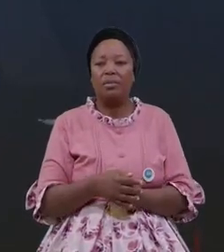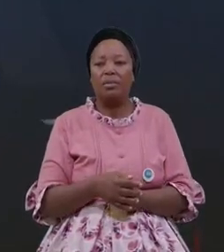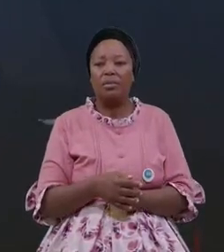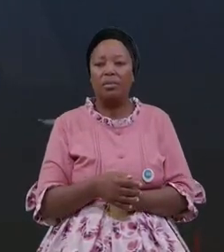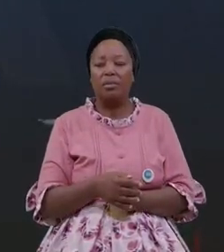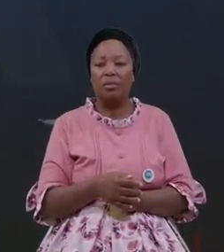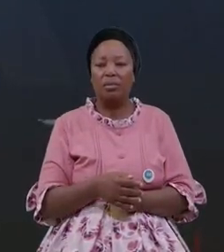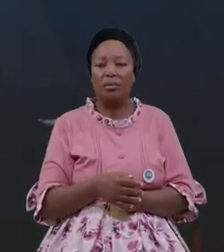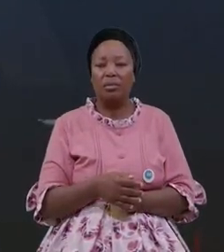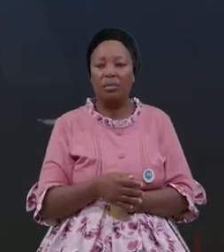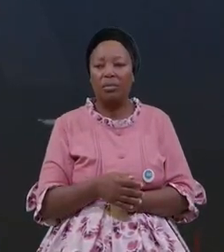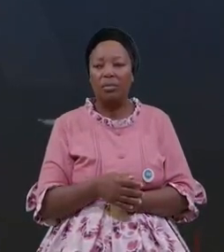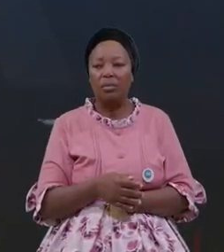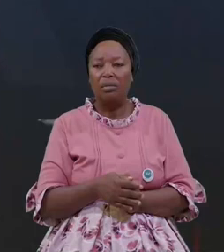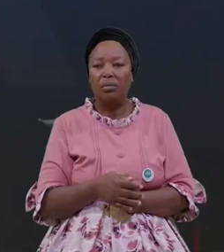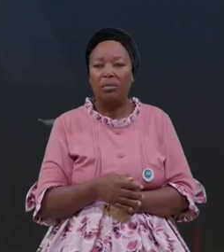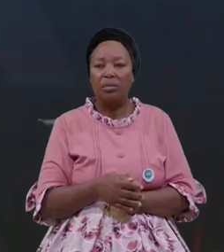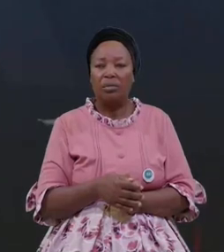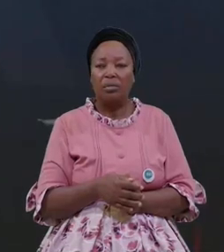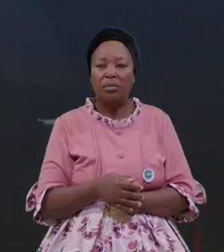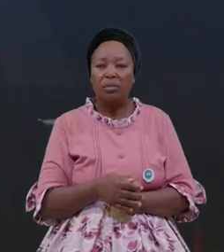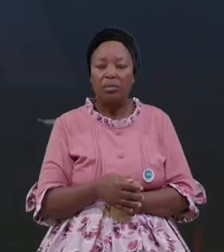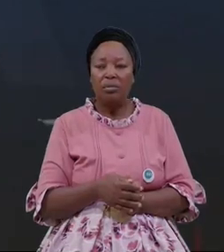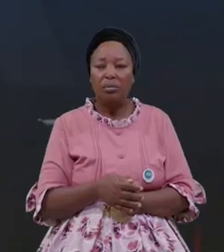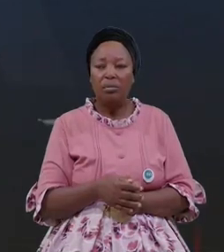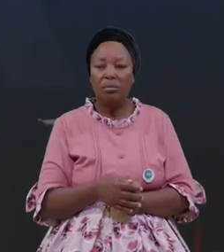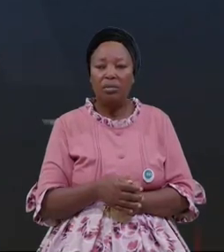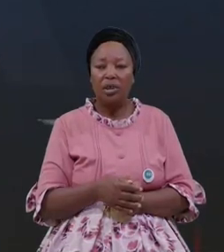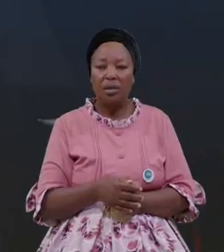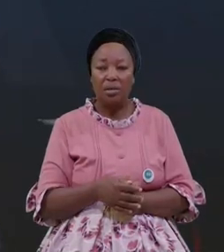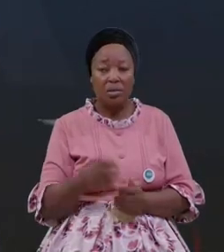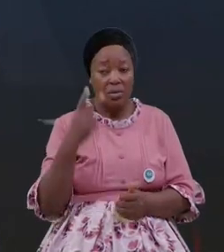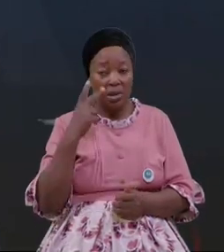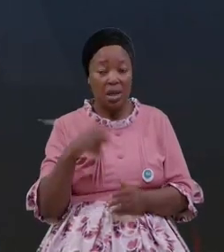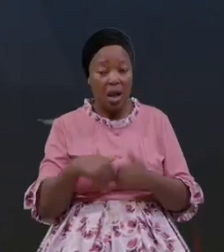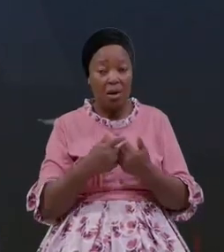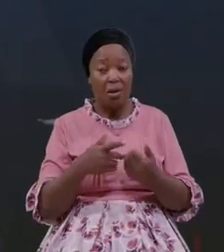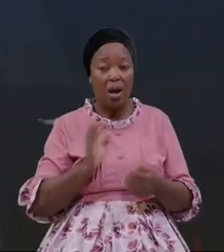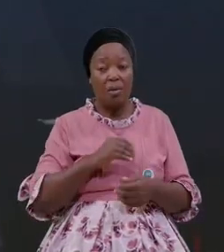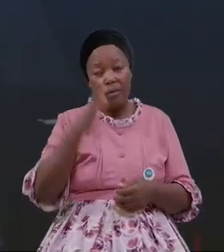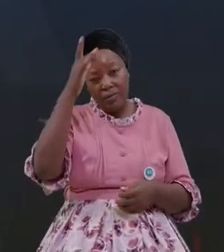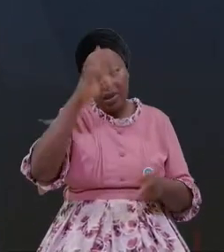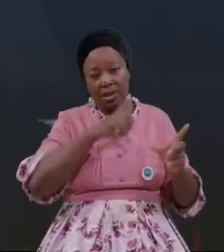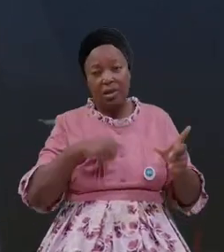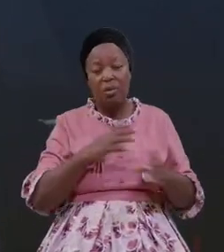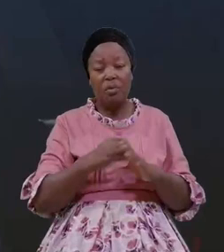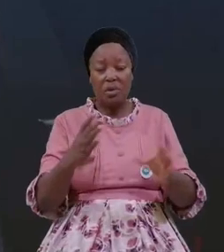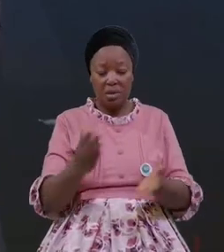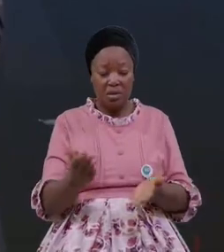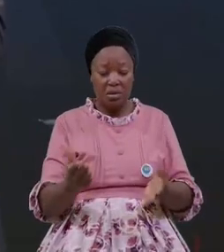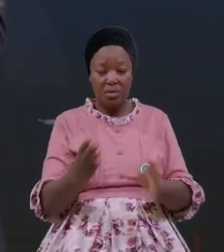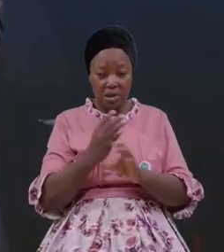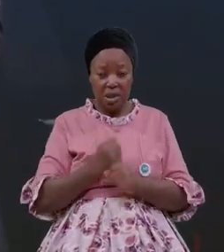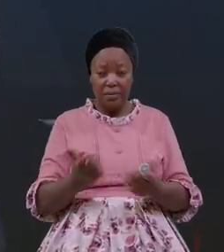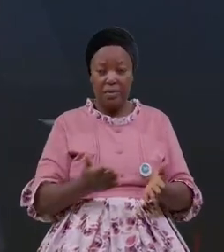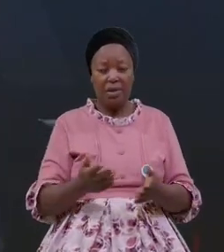massiveness the pastor was received on Thursday was massive to me it was the best so please let's be first